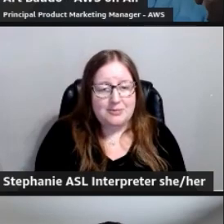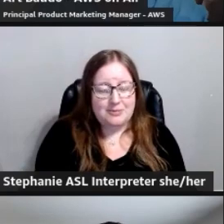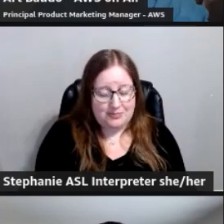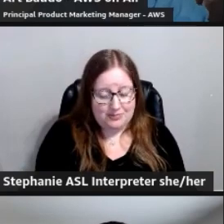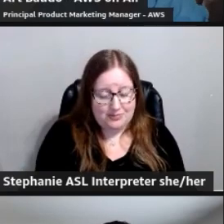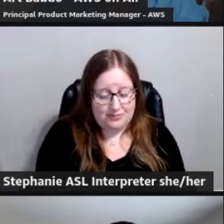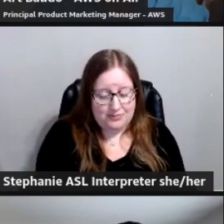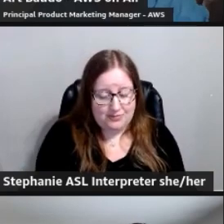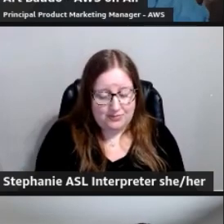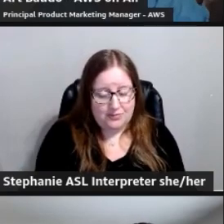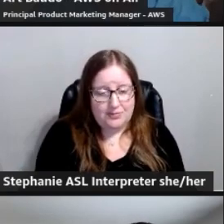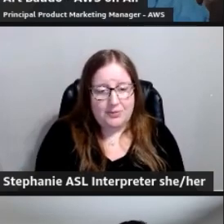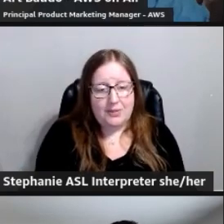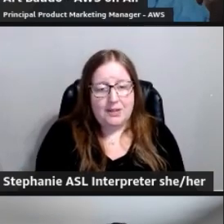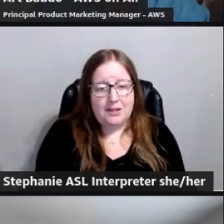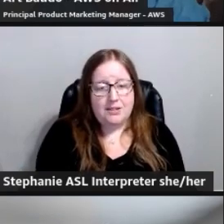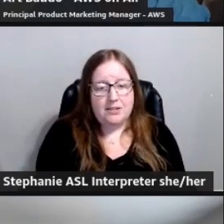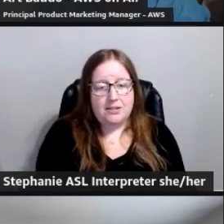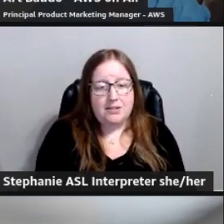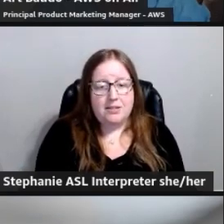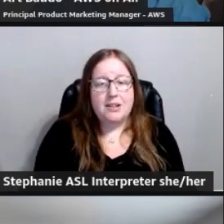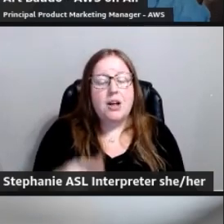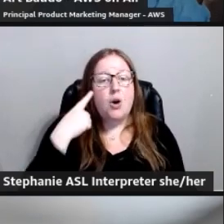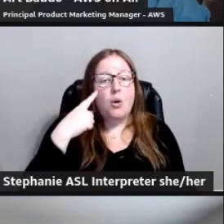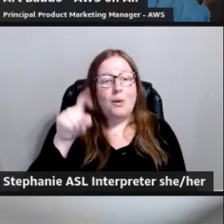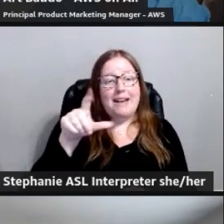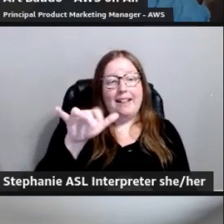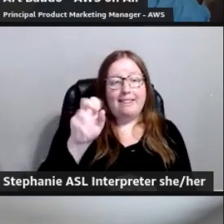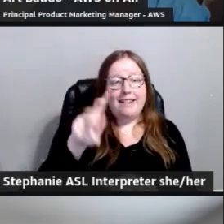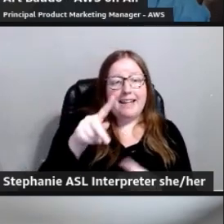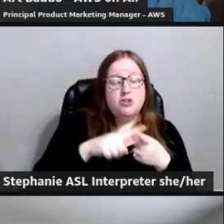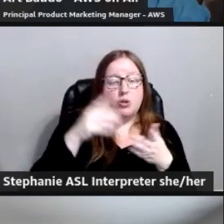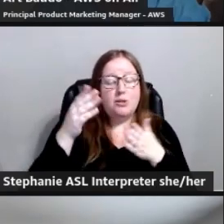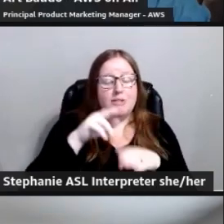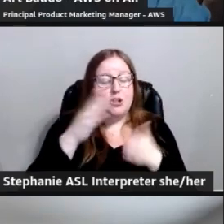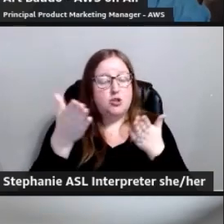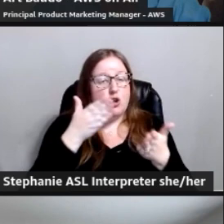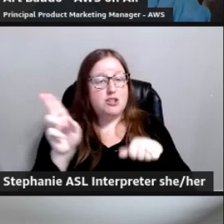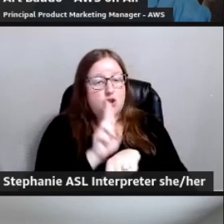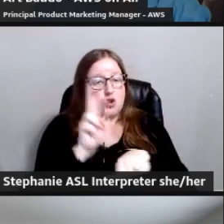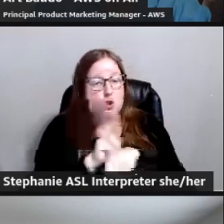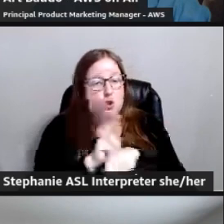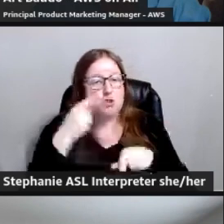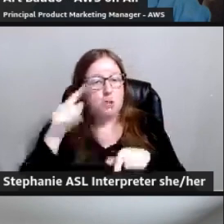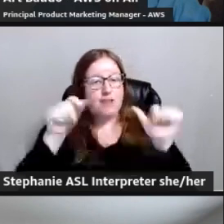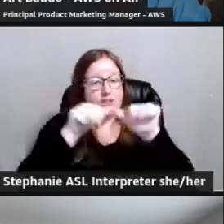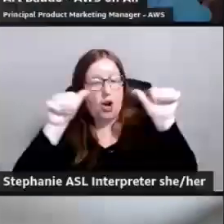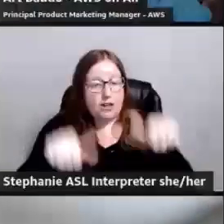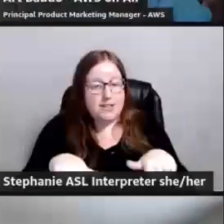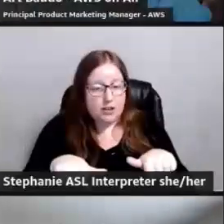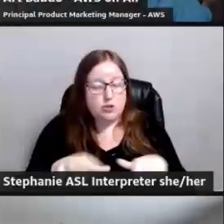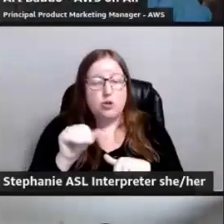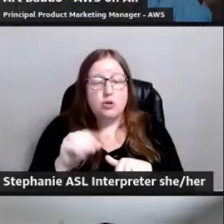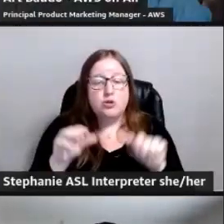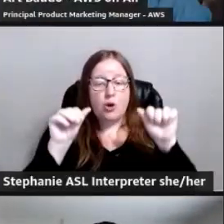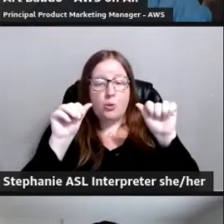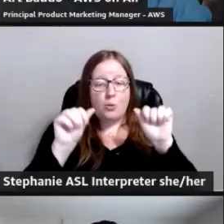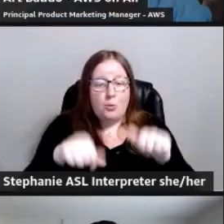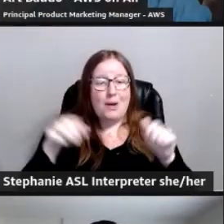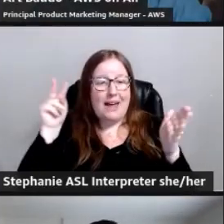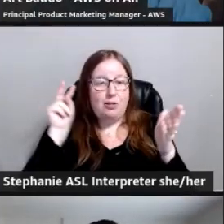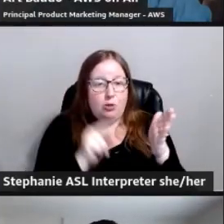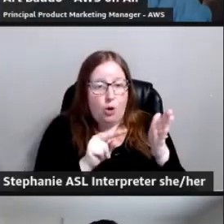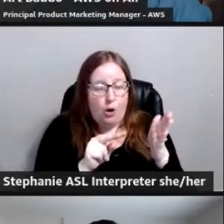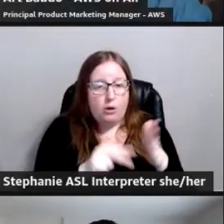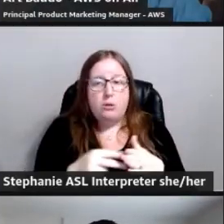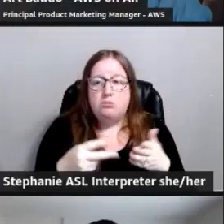I think what we could do here is we could link to the different services that are being utilized in this architecture. So we could, look at